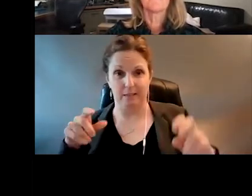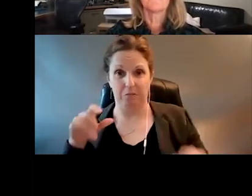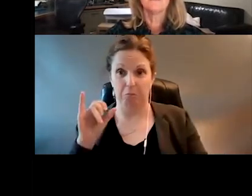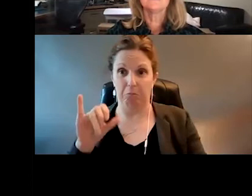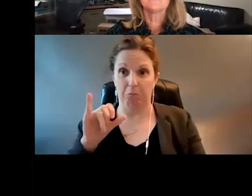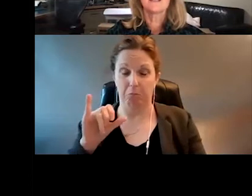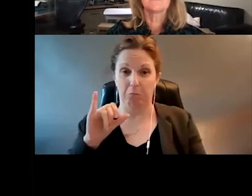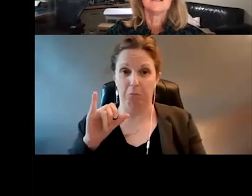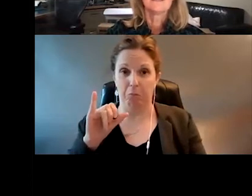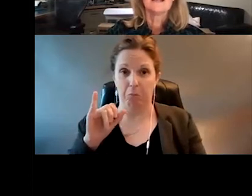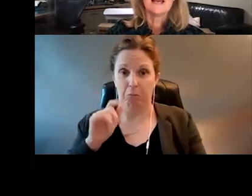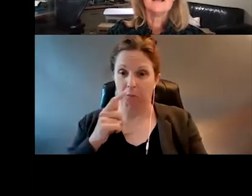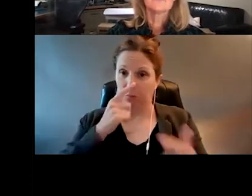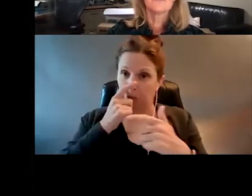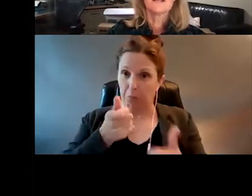quit.